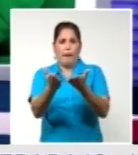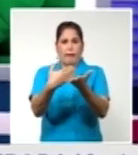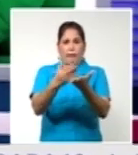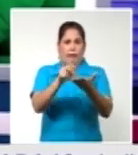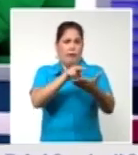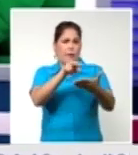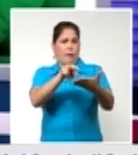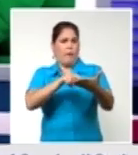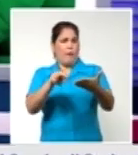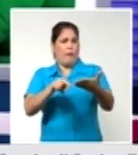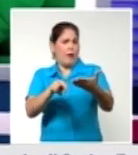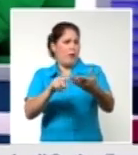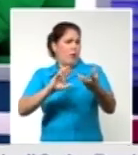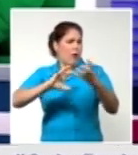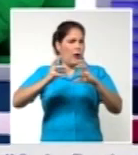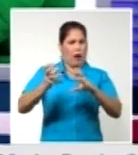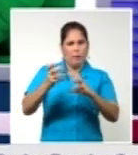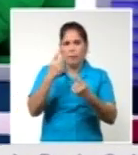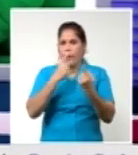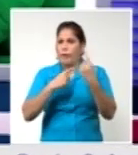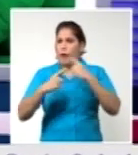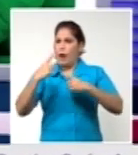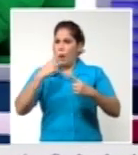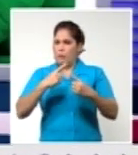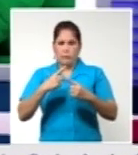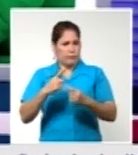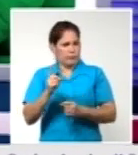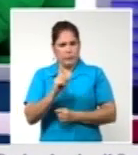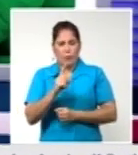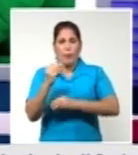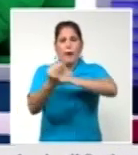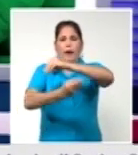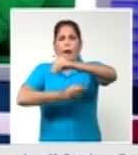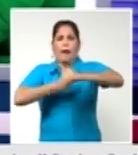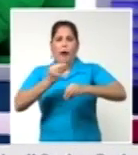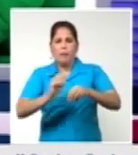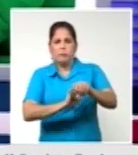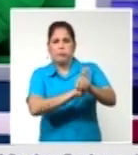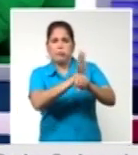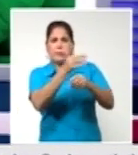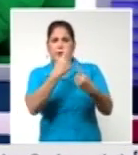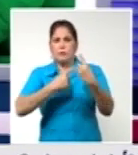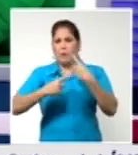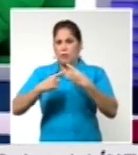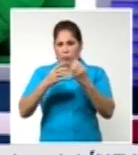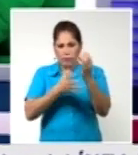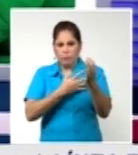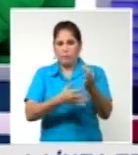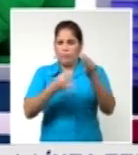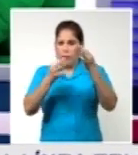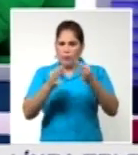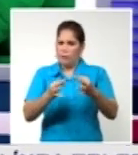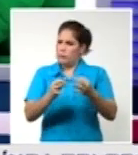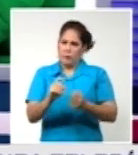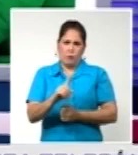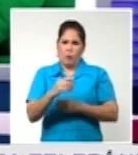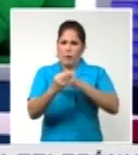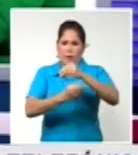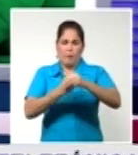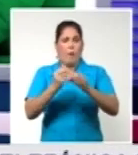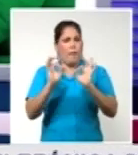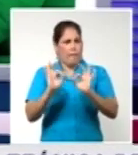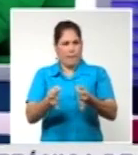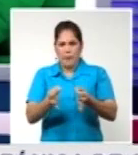reported over the last 15 days is still being investigated. Yesterday, no one to have tested positive